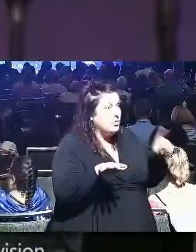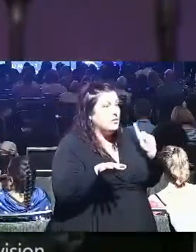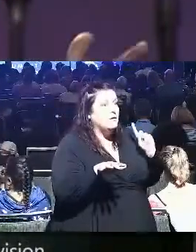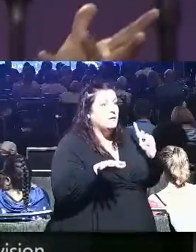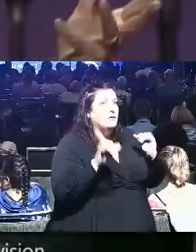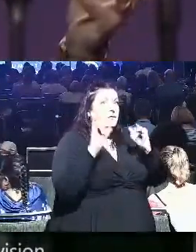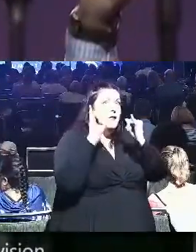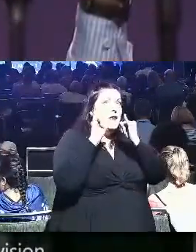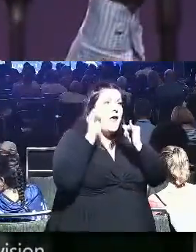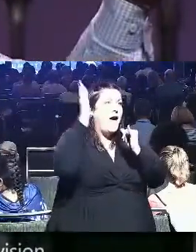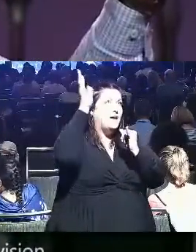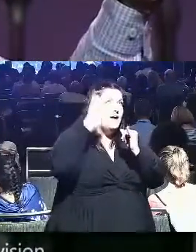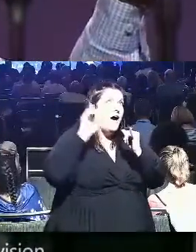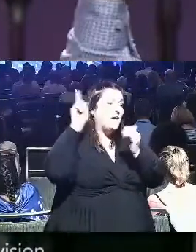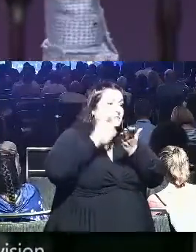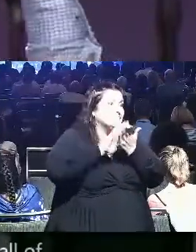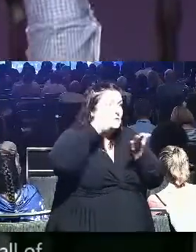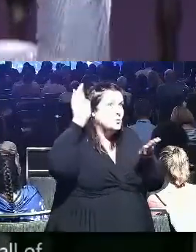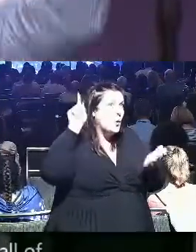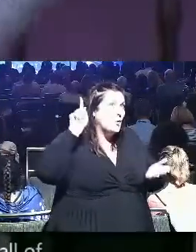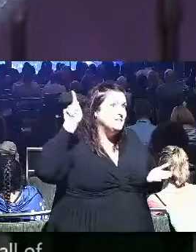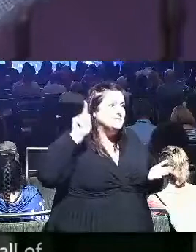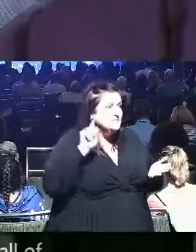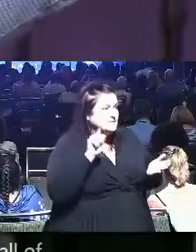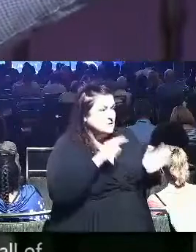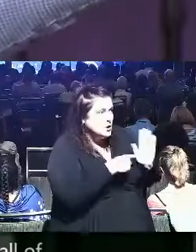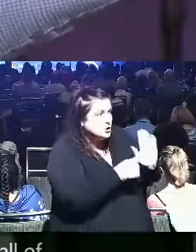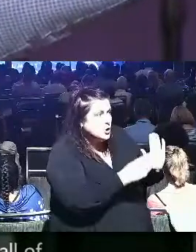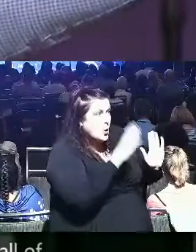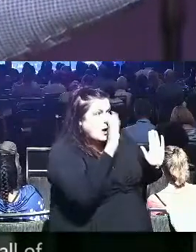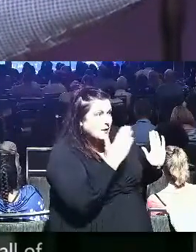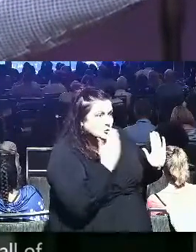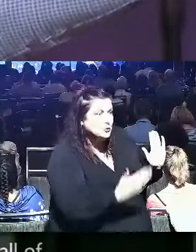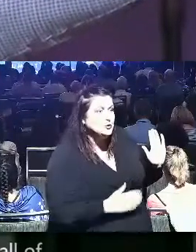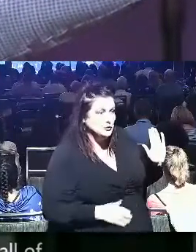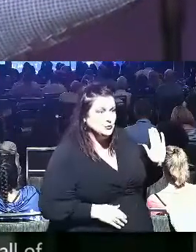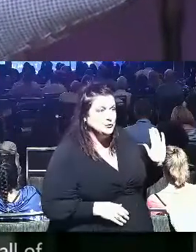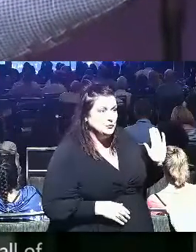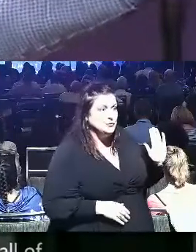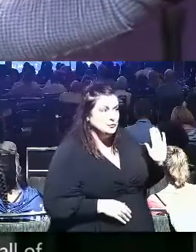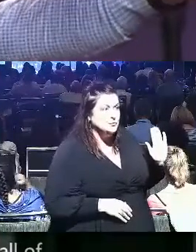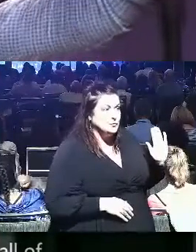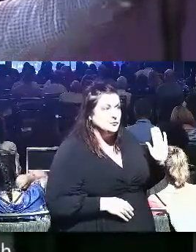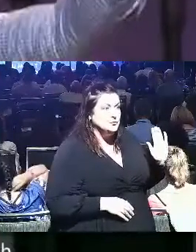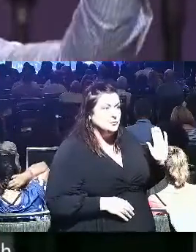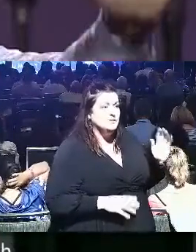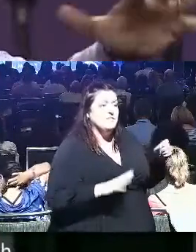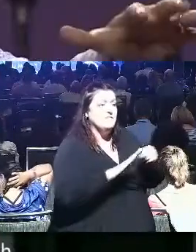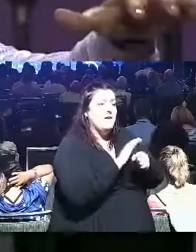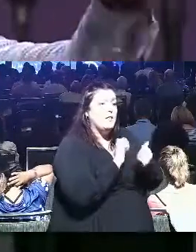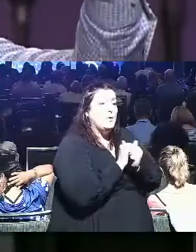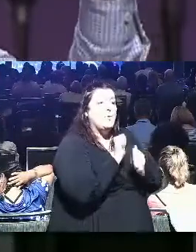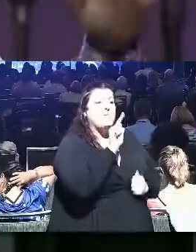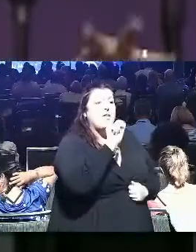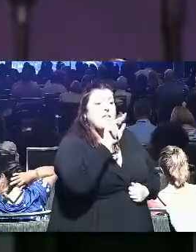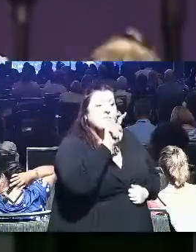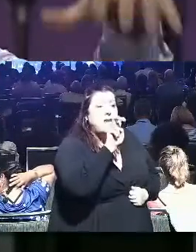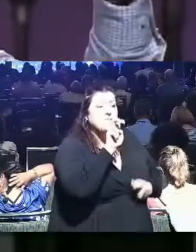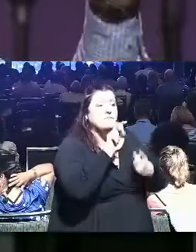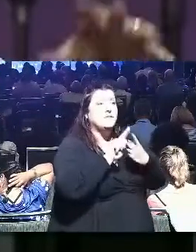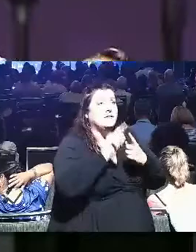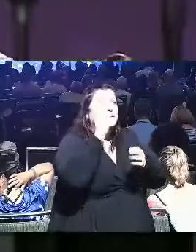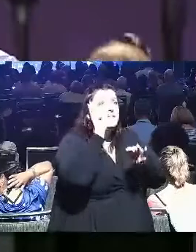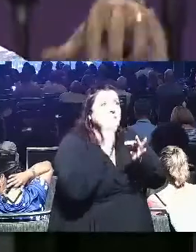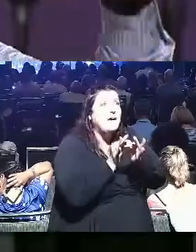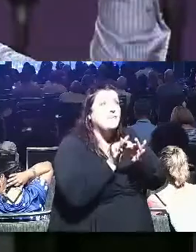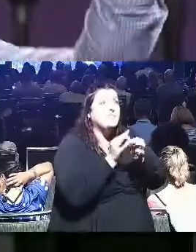earth with all of the glorious things that show how good God is. Fill it with love, fill it with faith, fill it with laughter,